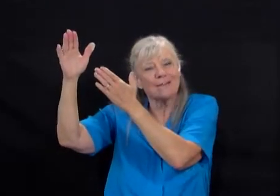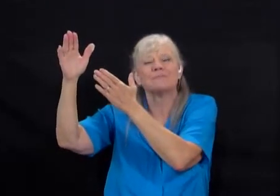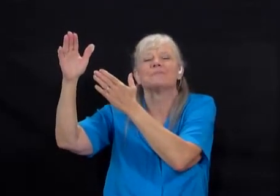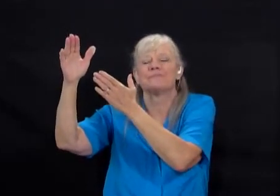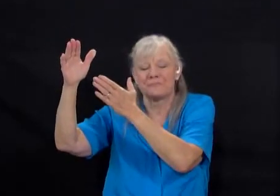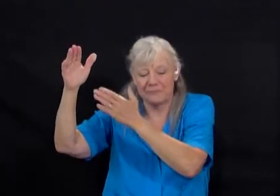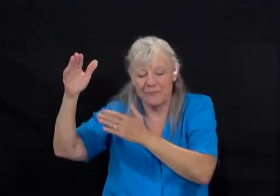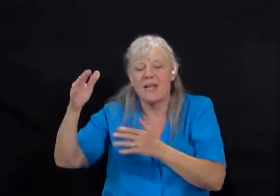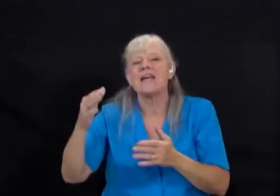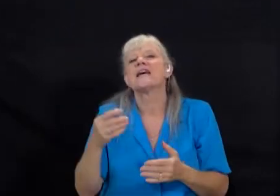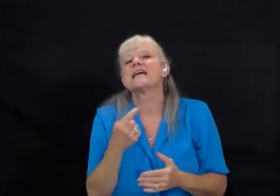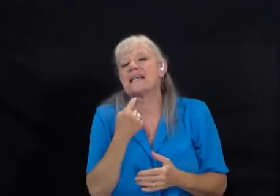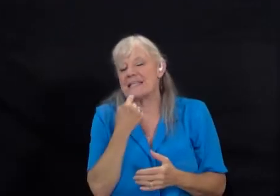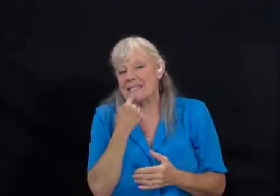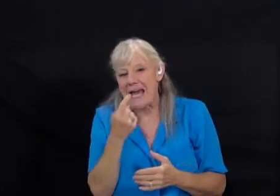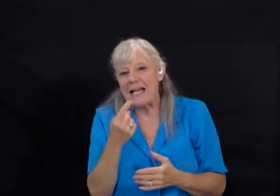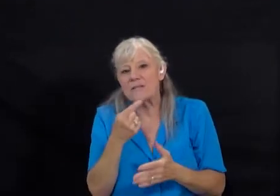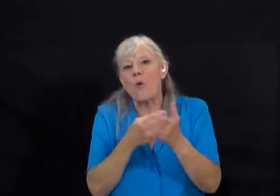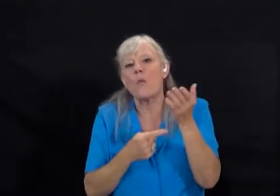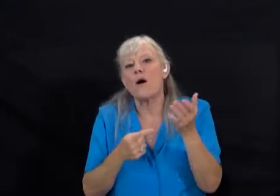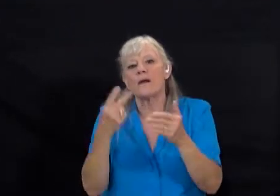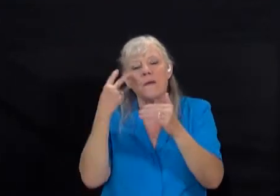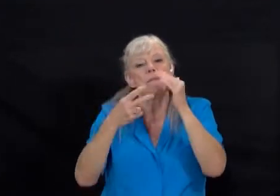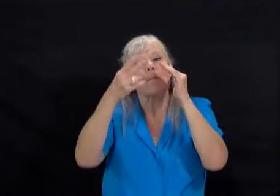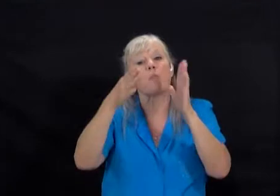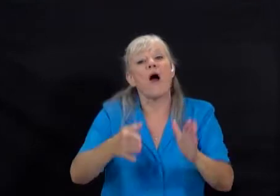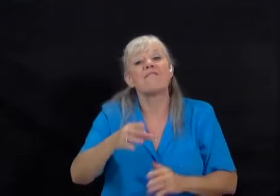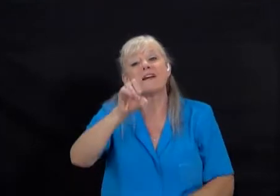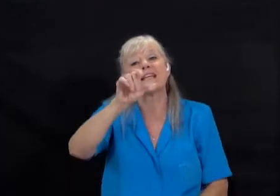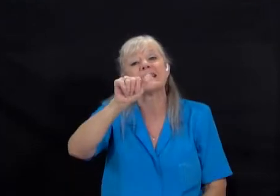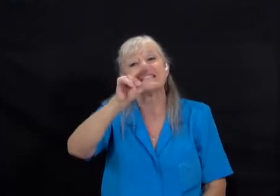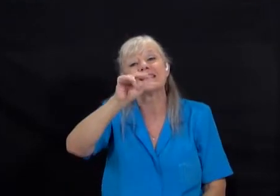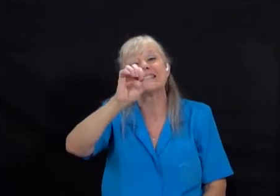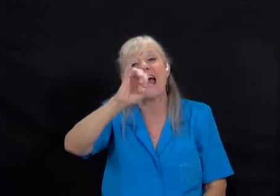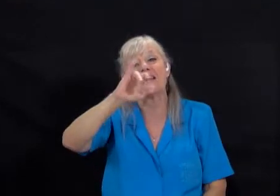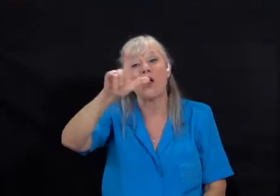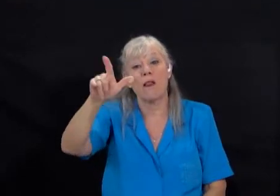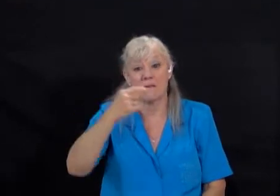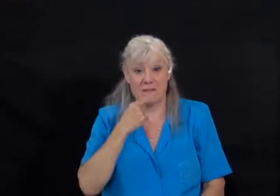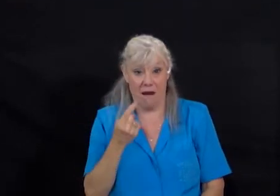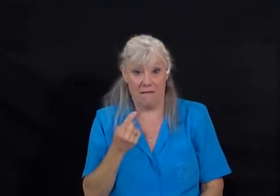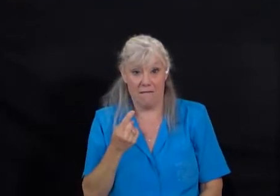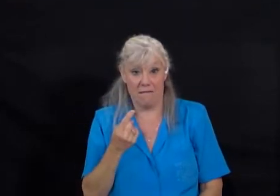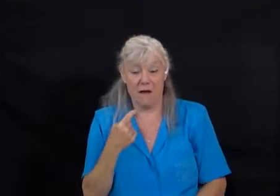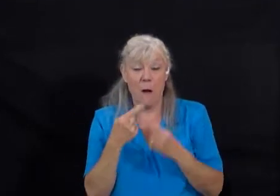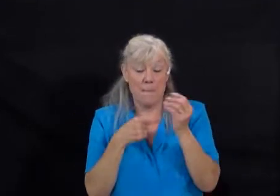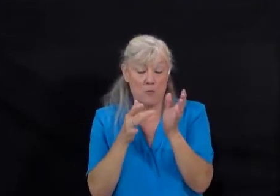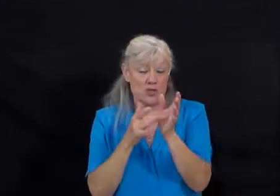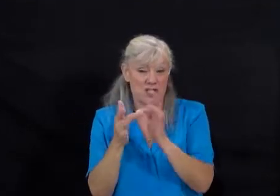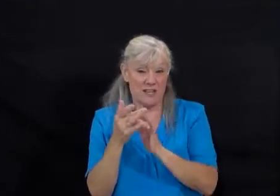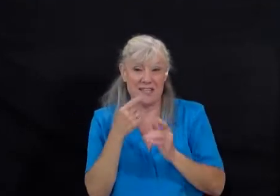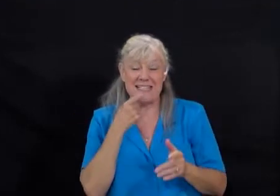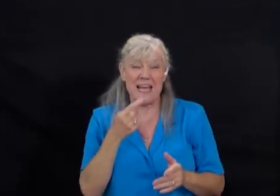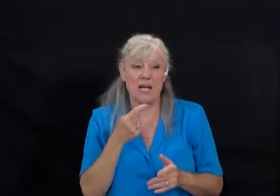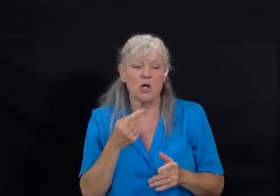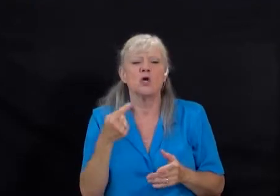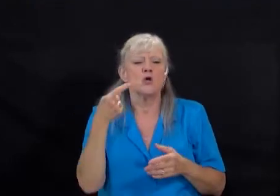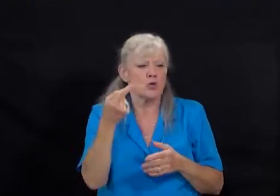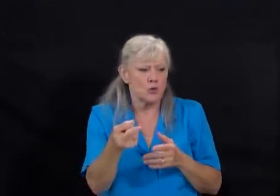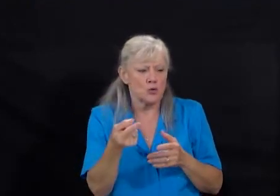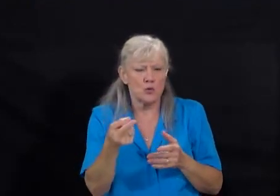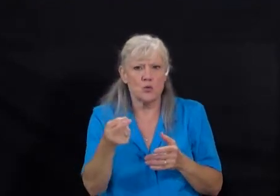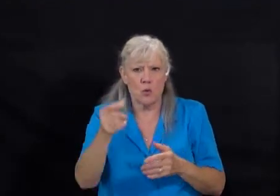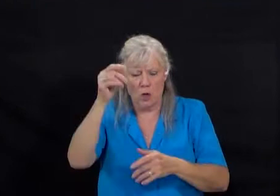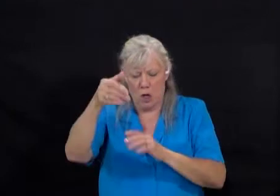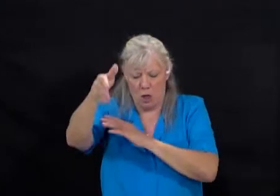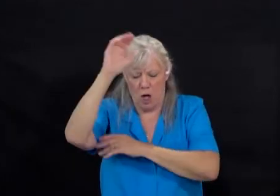of the prophet Daniel's vision concerning the Son of God. To him was given dominion